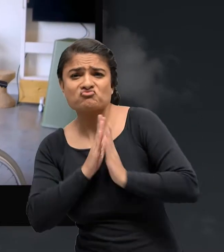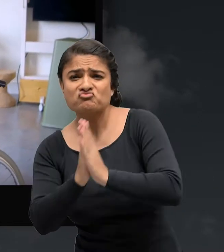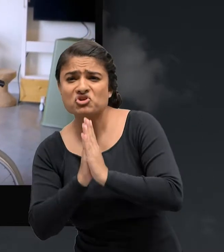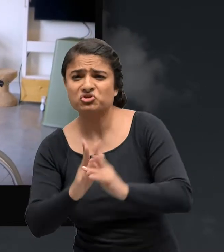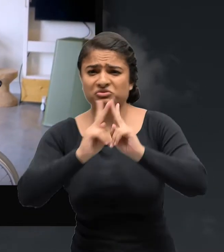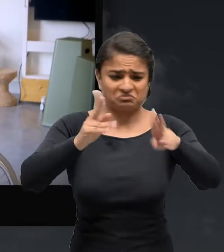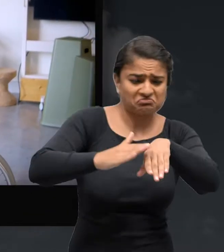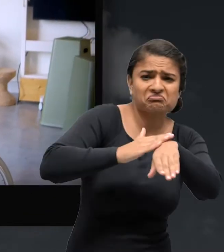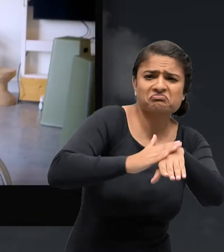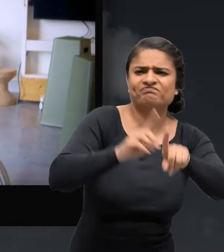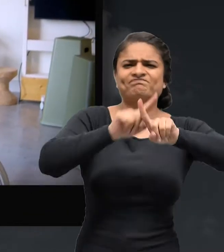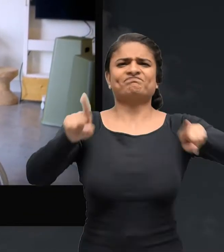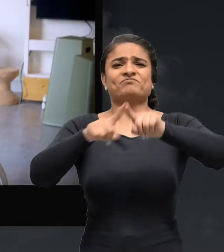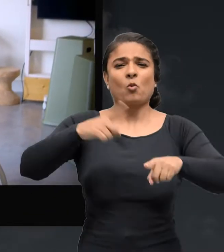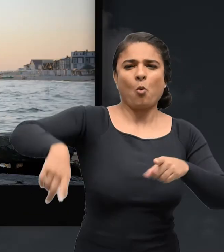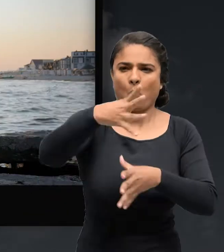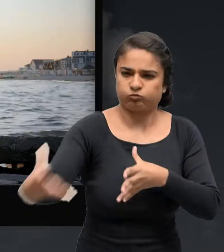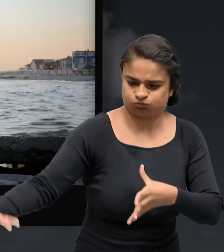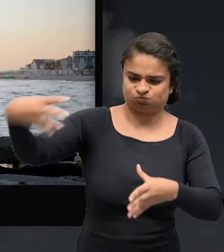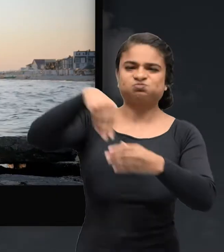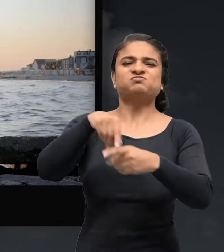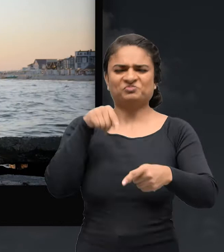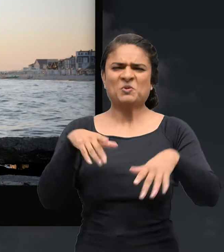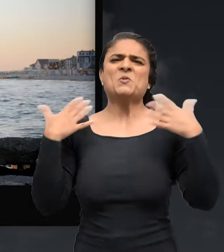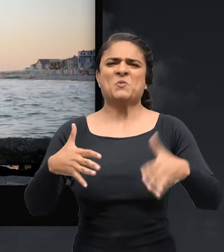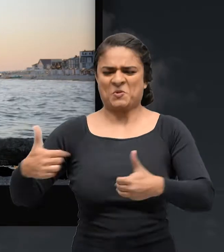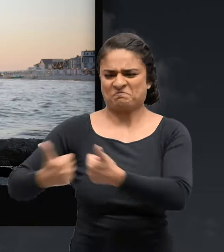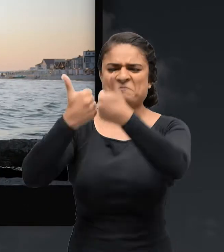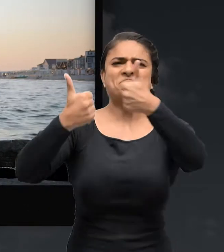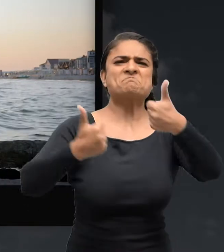ethically is one of the most urgent challenges we face.